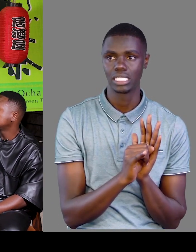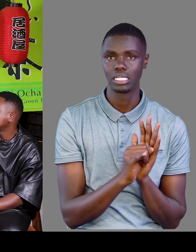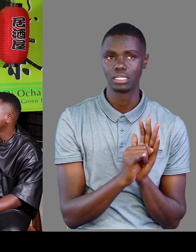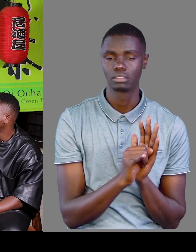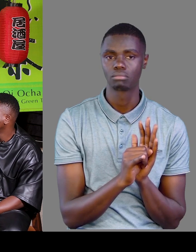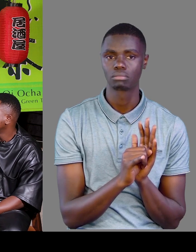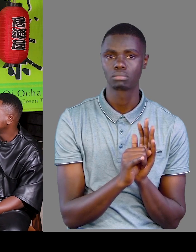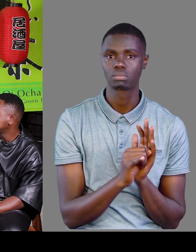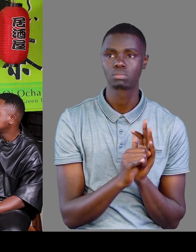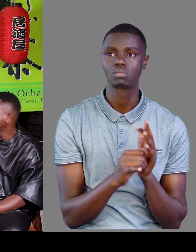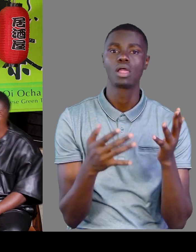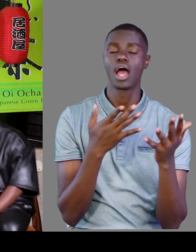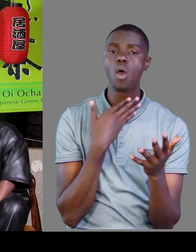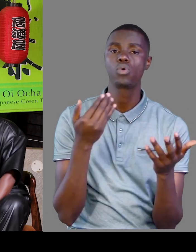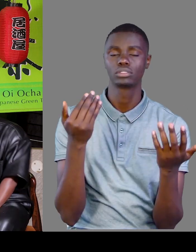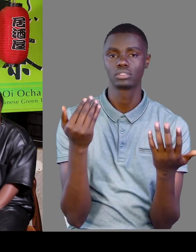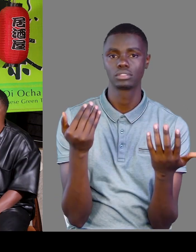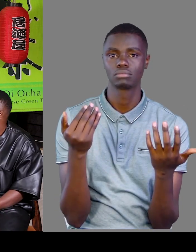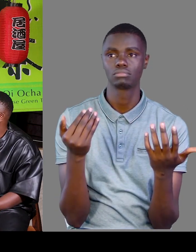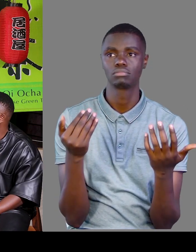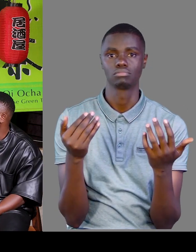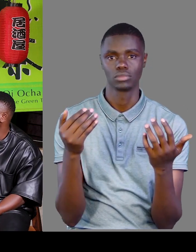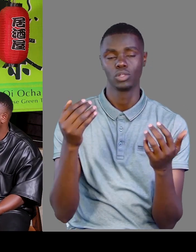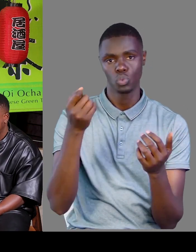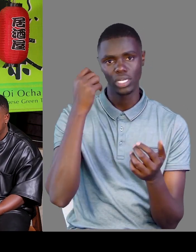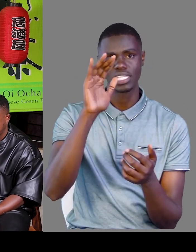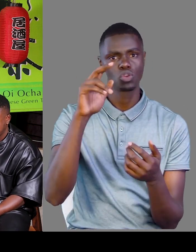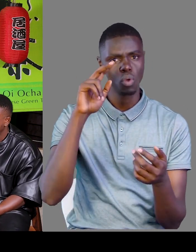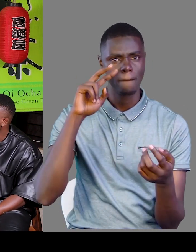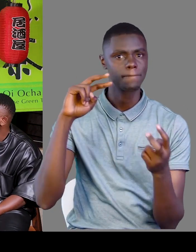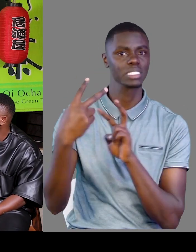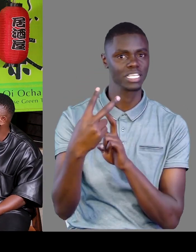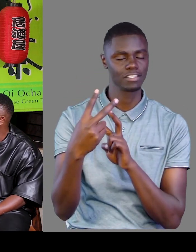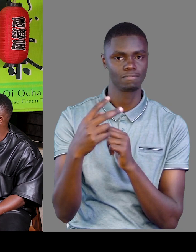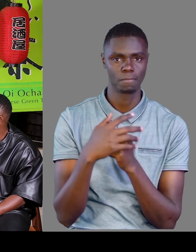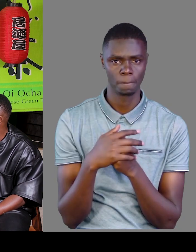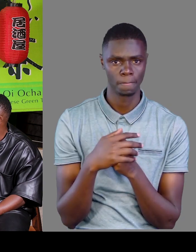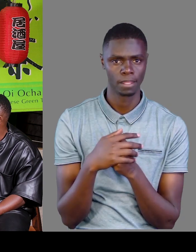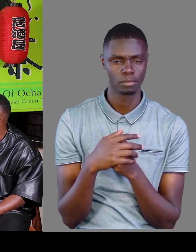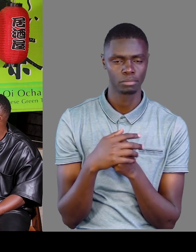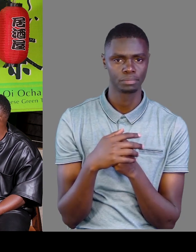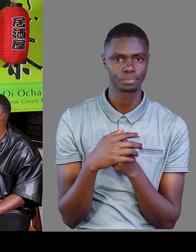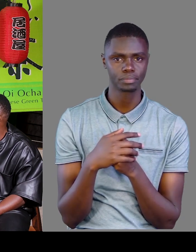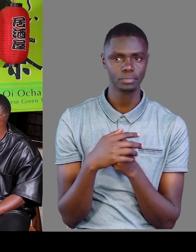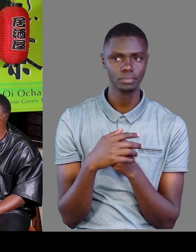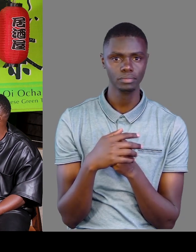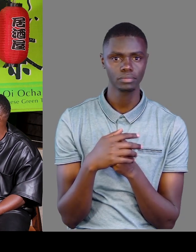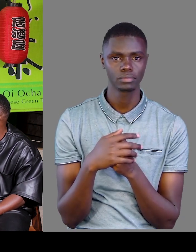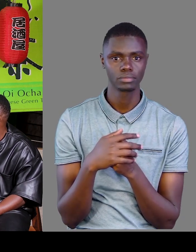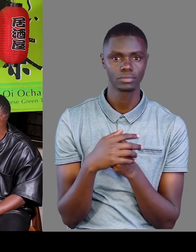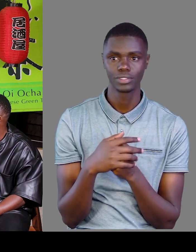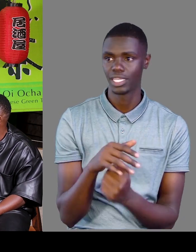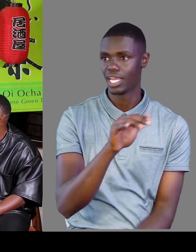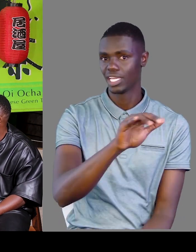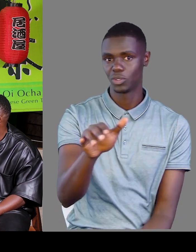then it's a downward spiral from there. So I would like to get your perspective on how